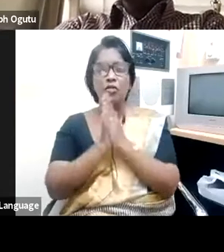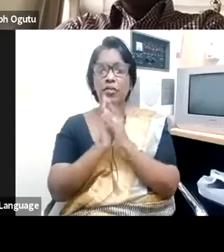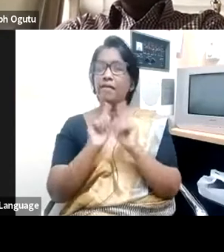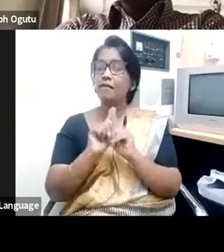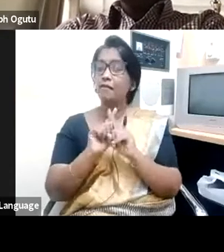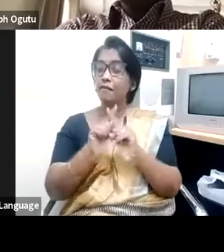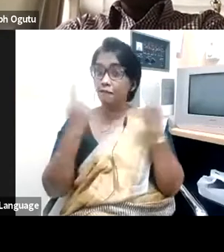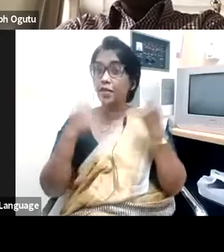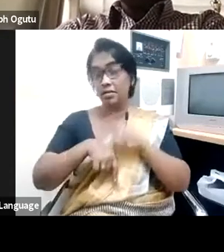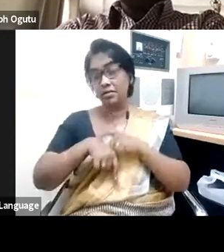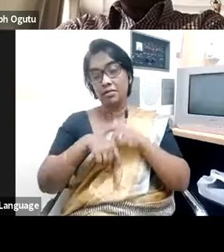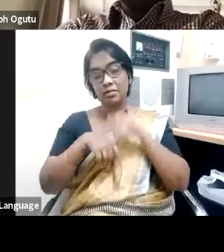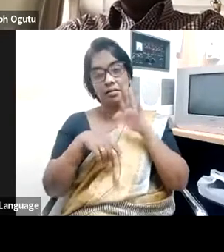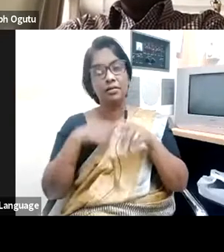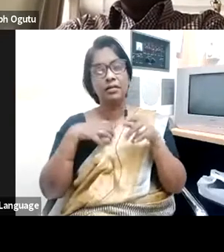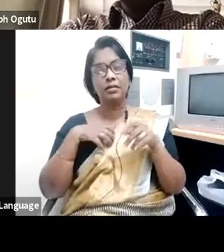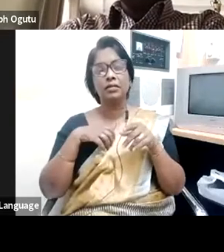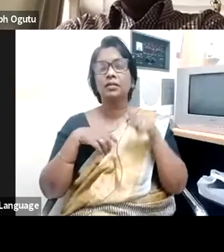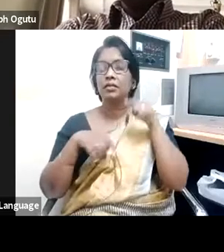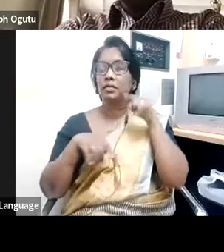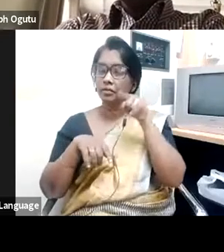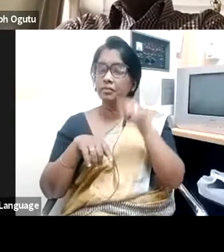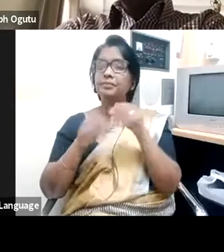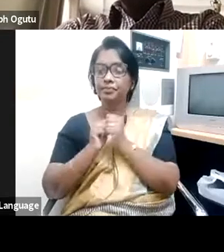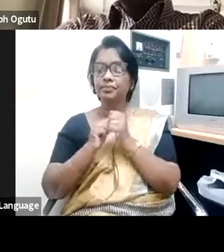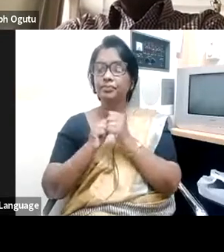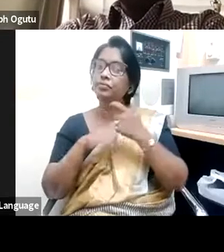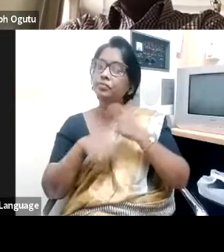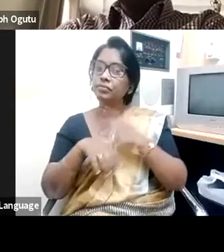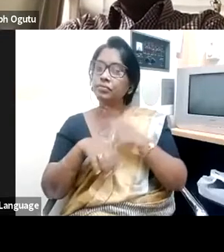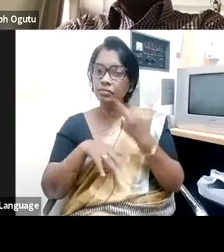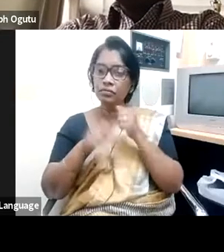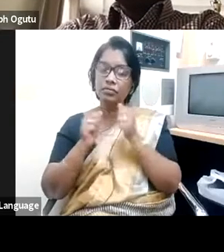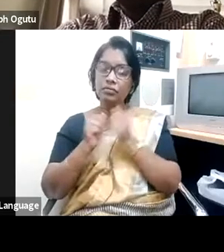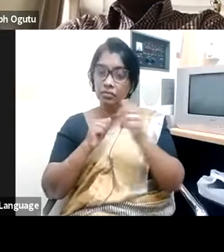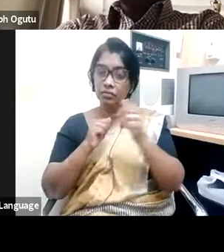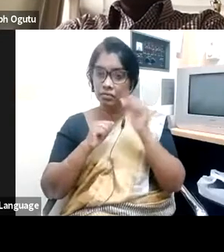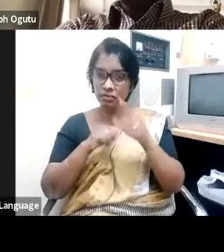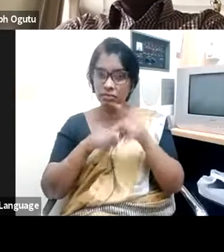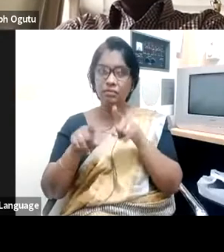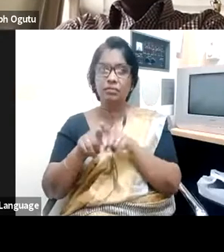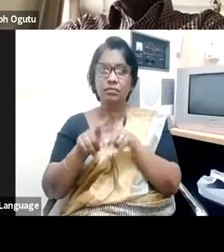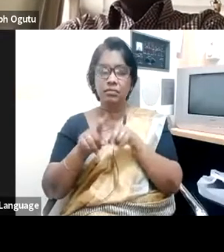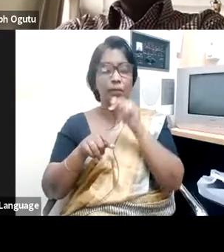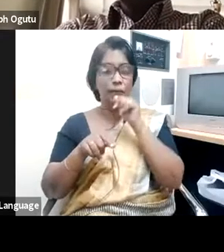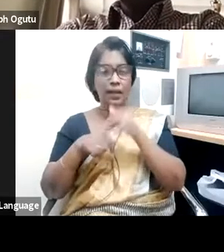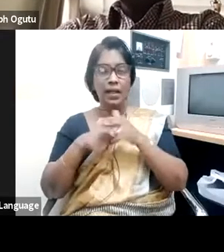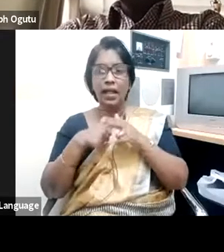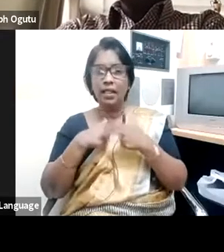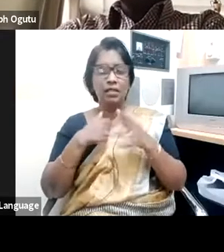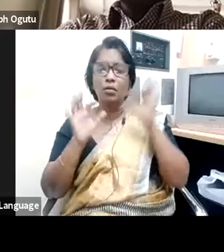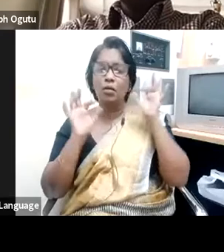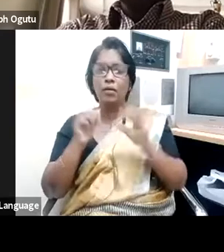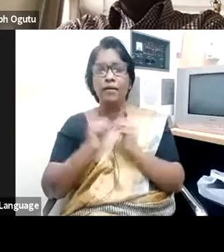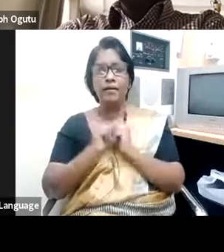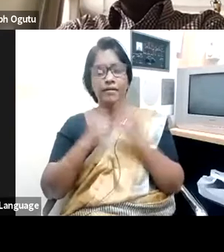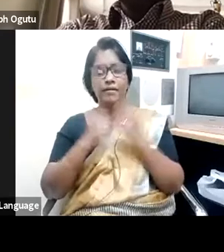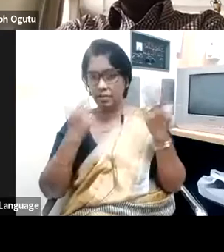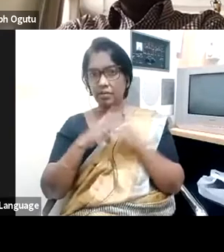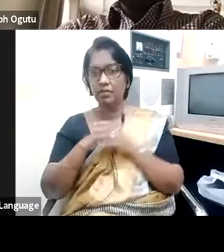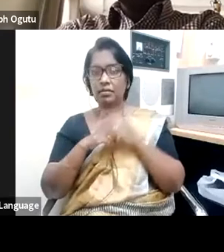really look at it as an opportunity, there's really no excuse to give if you're not really pursuing an innovation